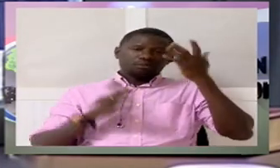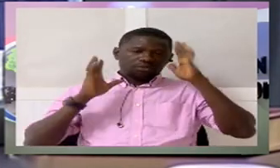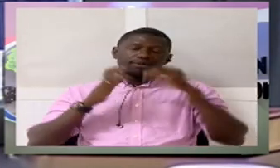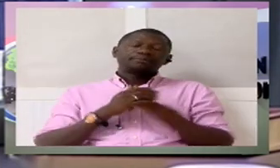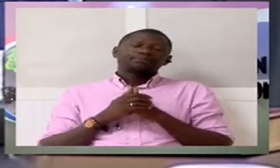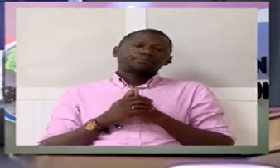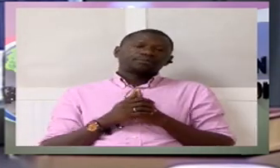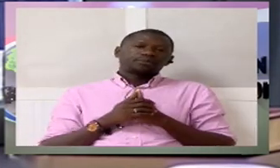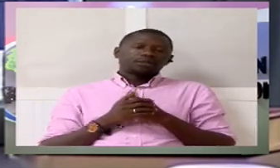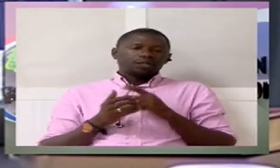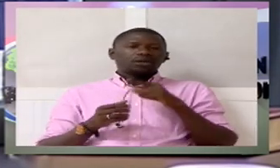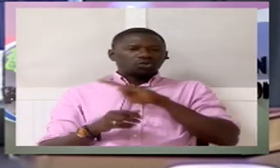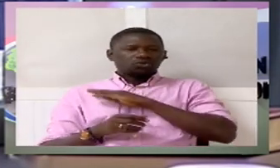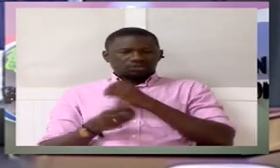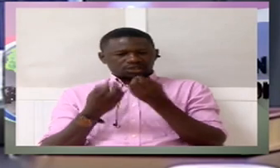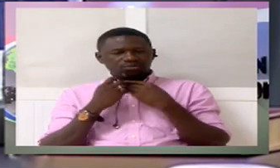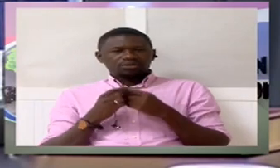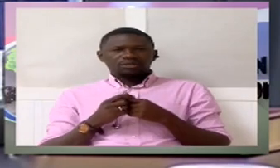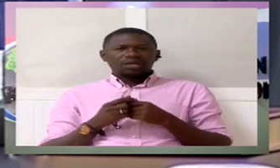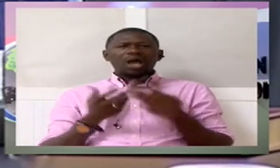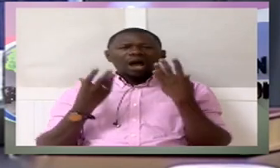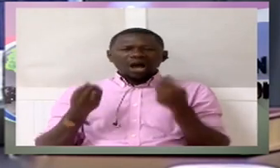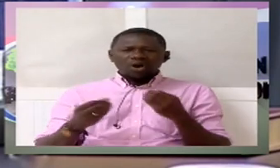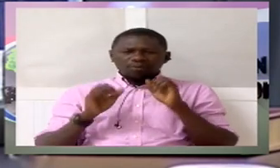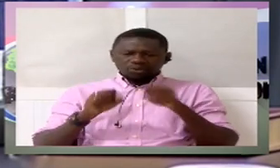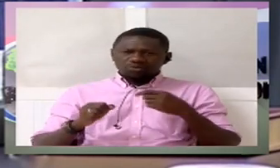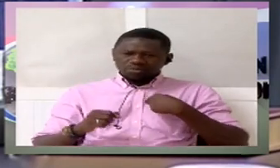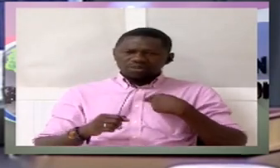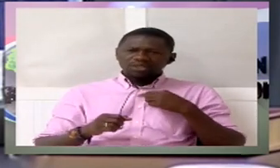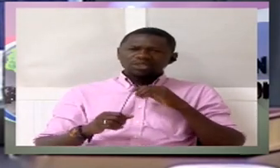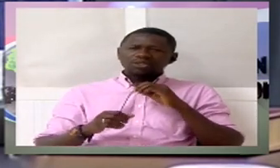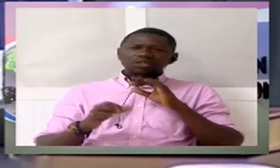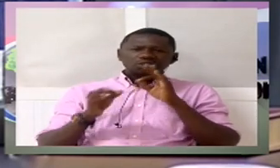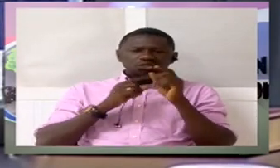also said to me, I said to him,